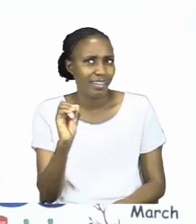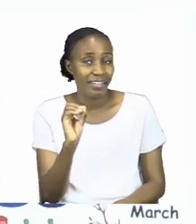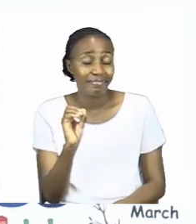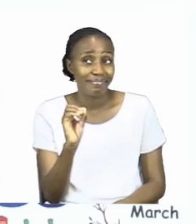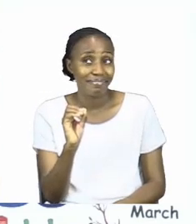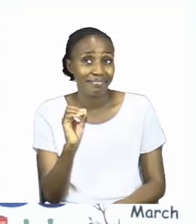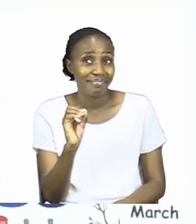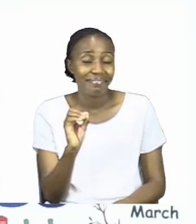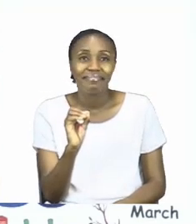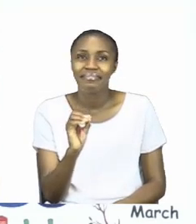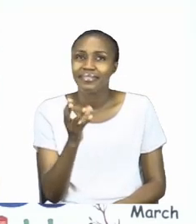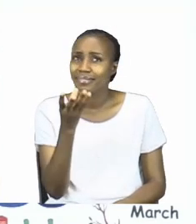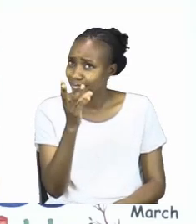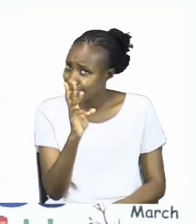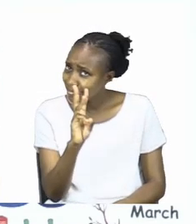No.